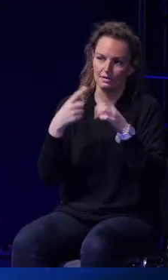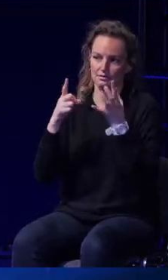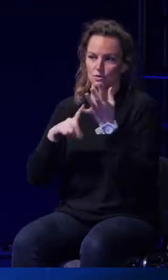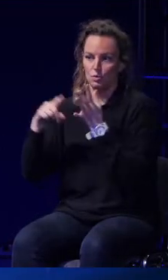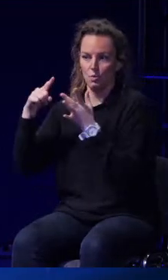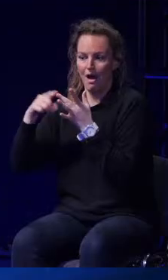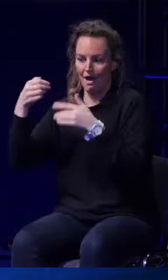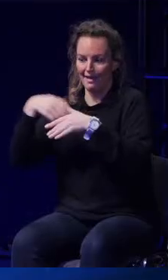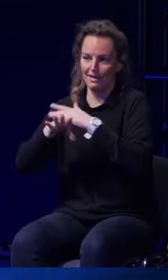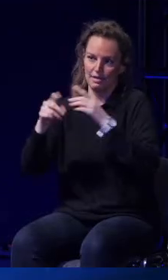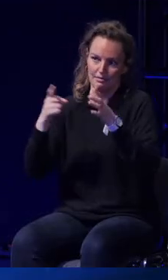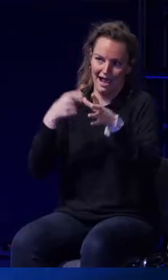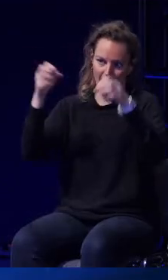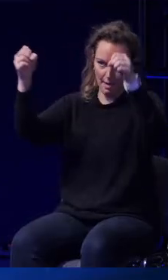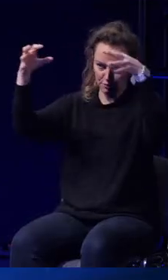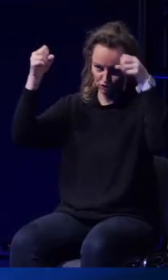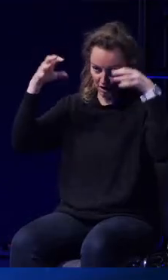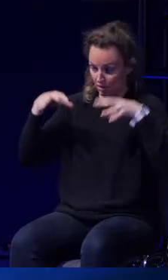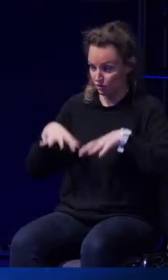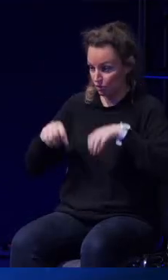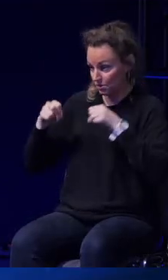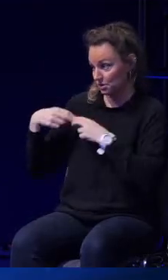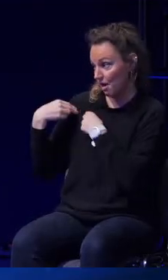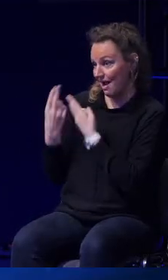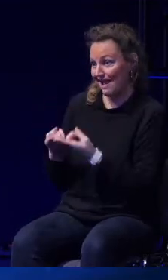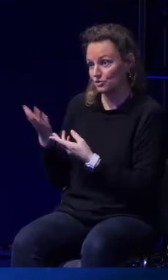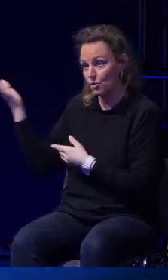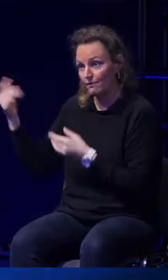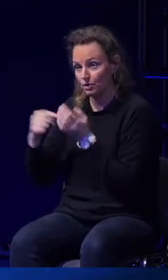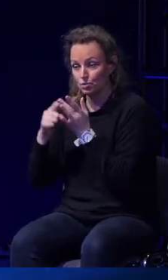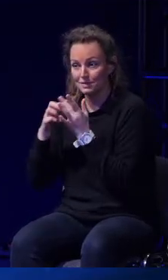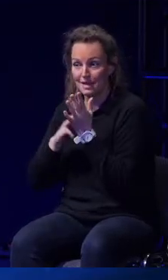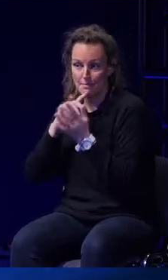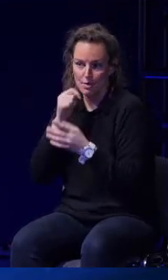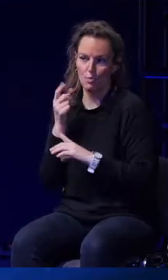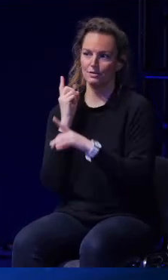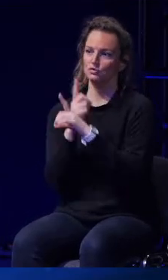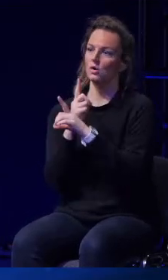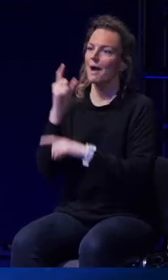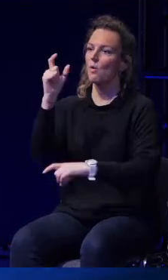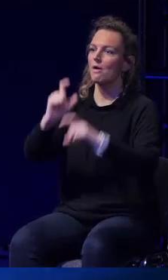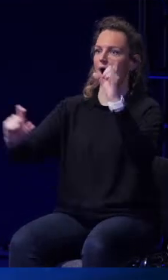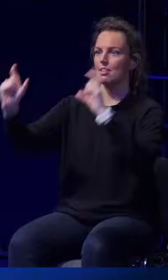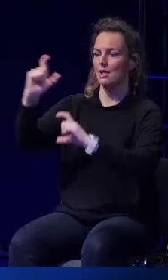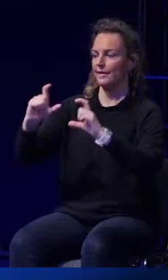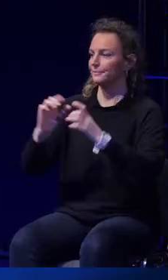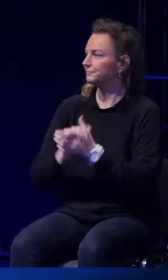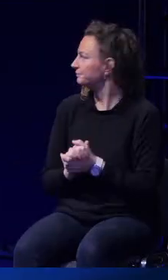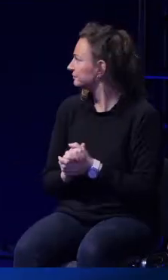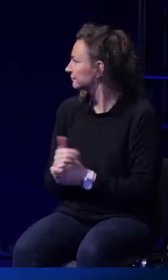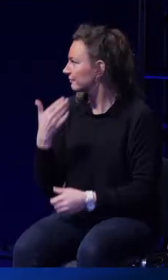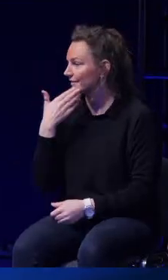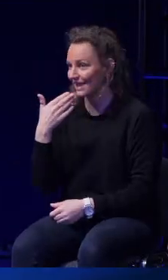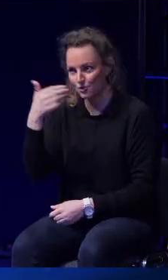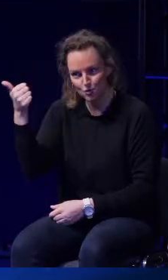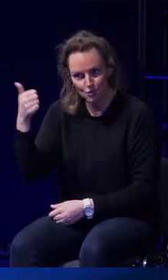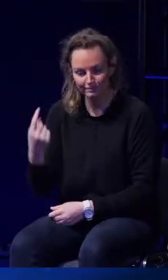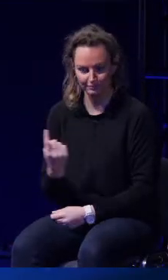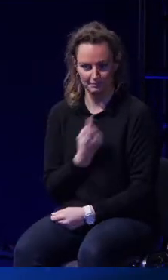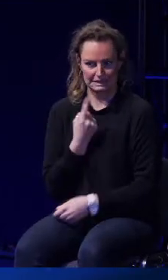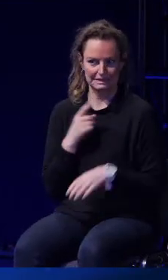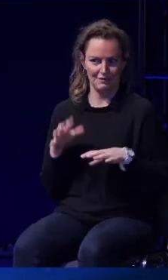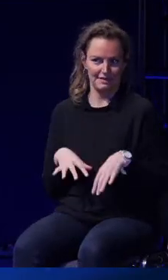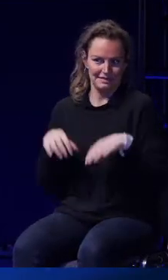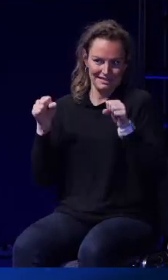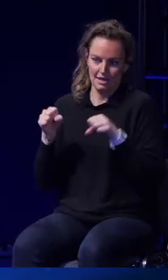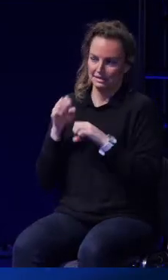So to start off with, I'm going to pass it over to Tim, and let's talk about color. All right, thank you. So I'm the opening act, so you can